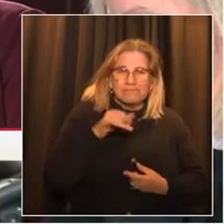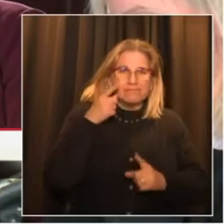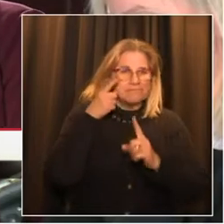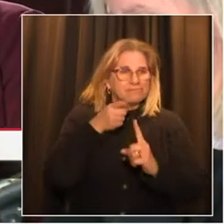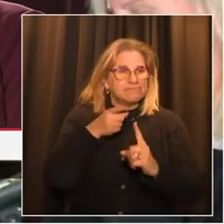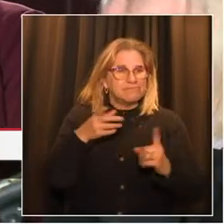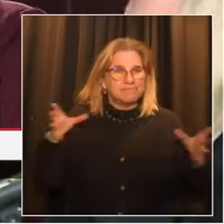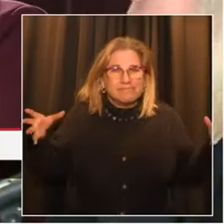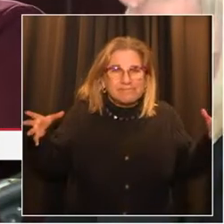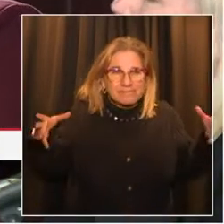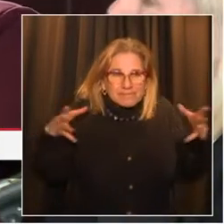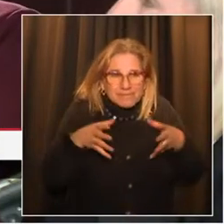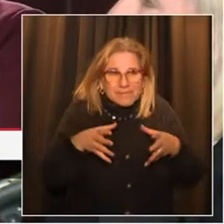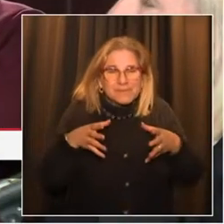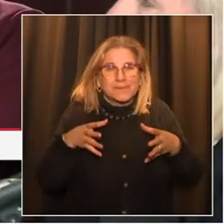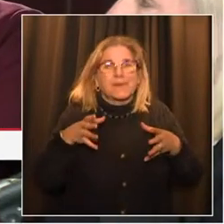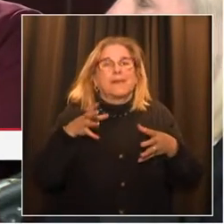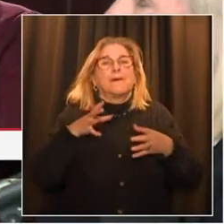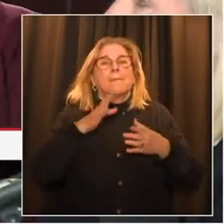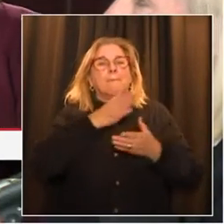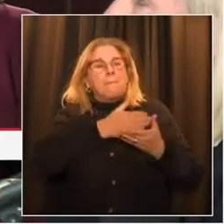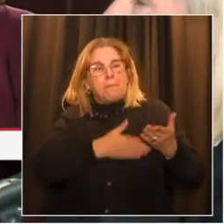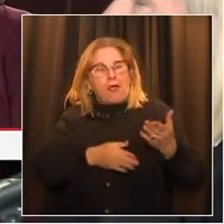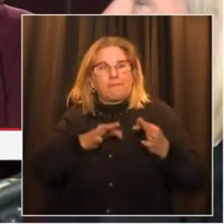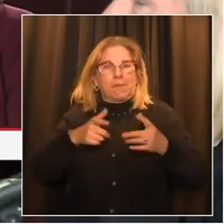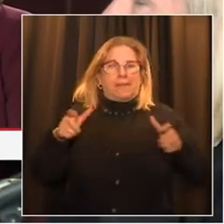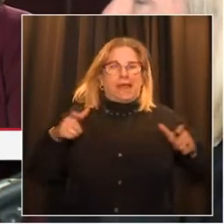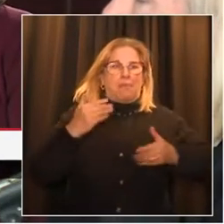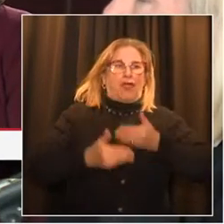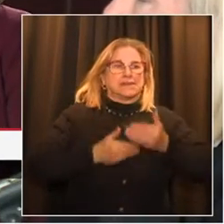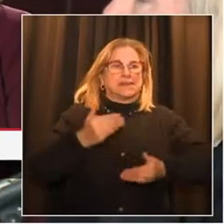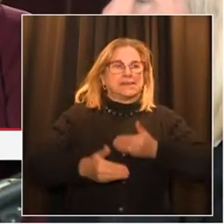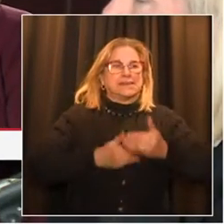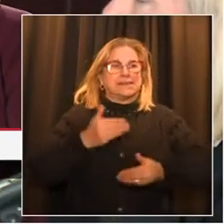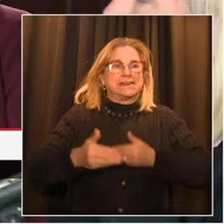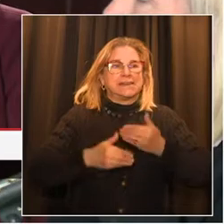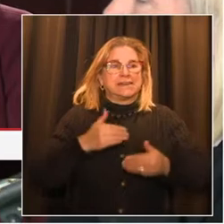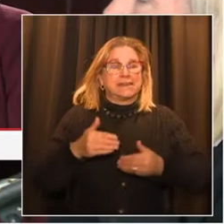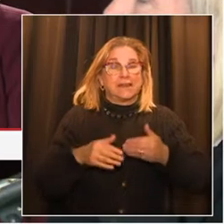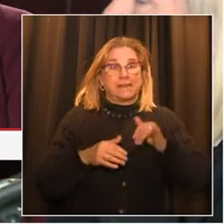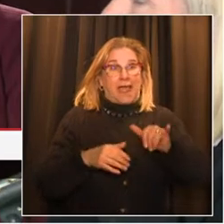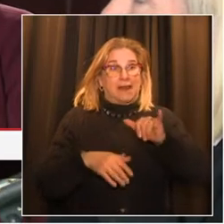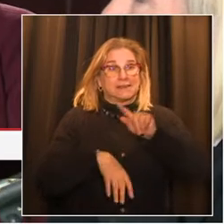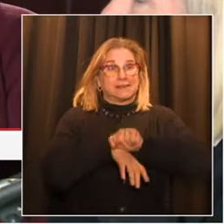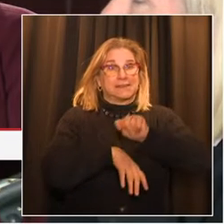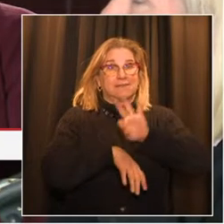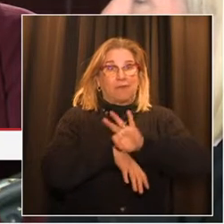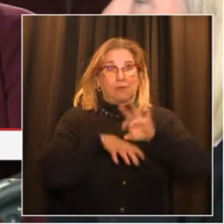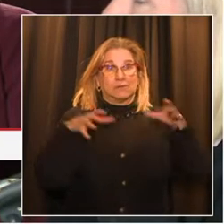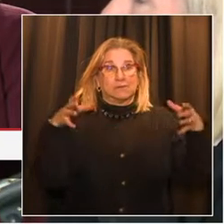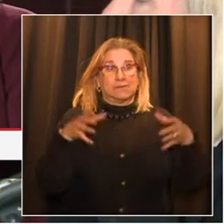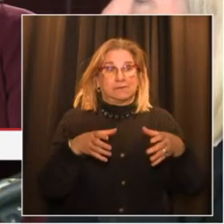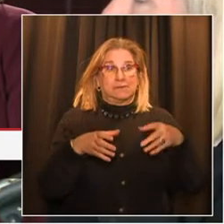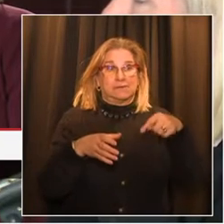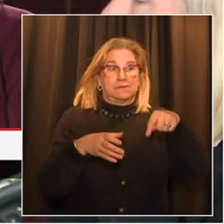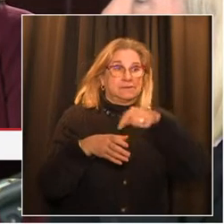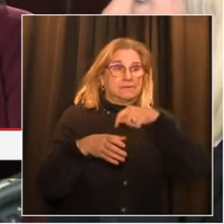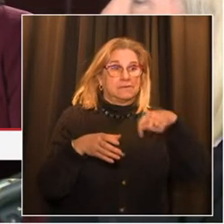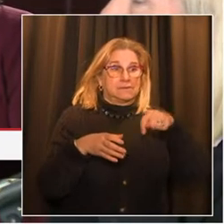than necessarily thinking of the task force composition as a strict